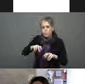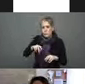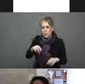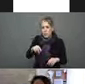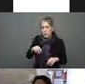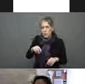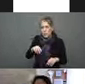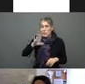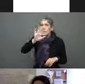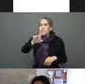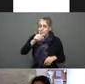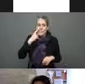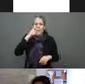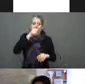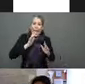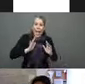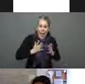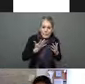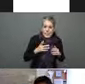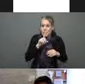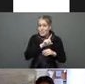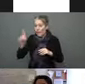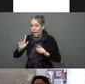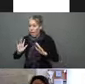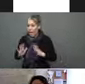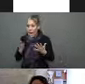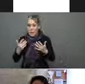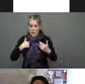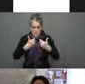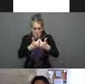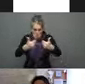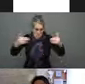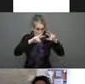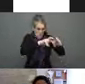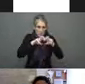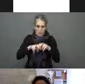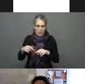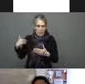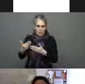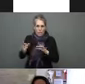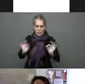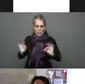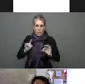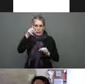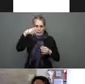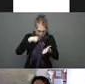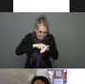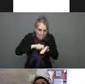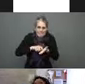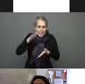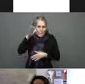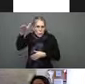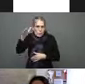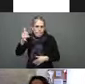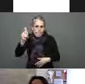we haven't analyzed animates versus inanimate utterances separately. And I will make a note to do that because that's, um, there's, yeah, there's interesting, um, there's